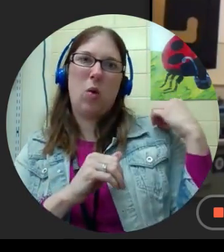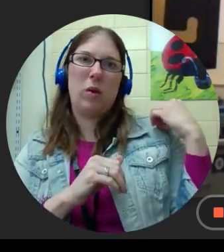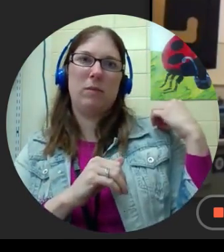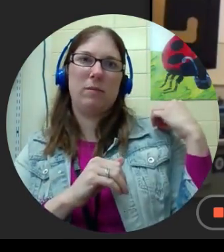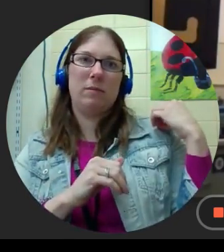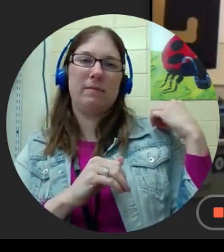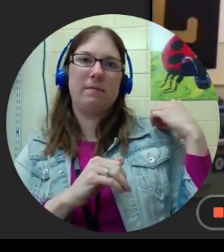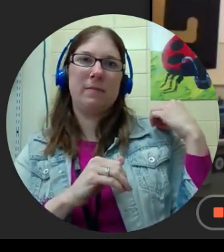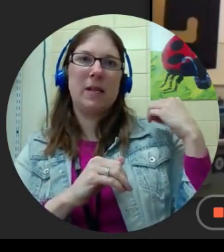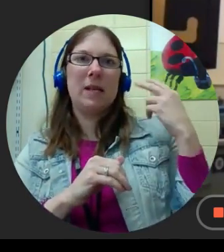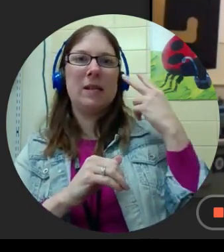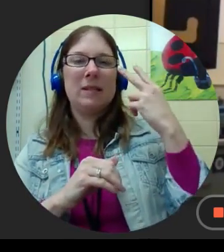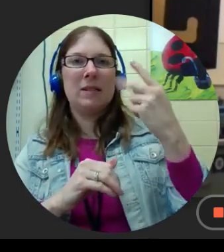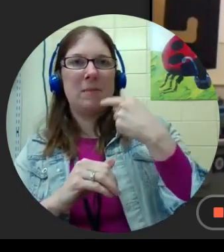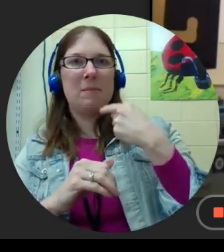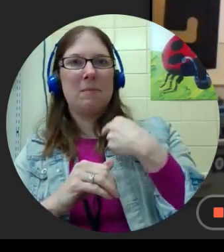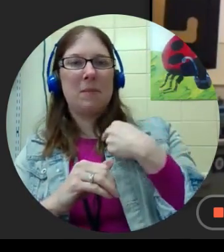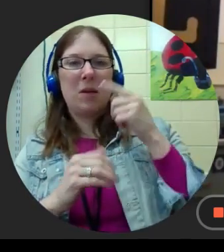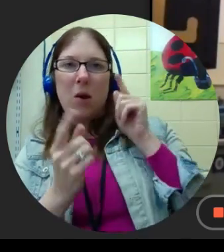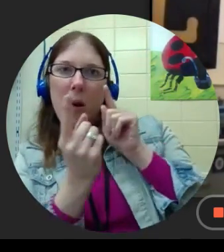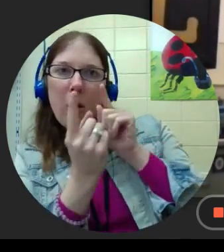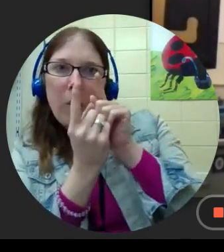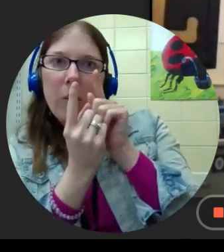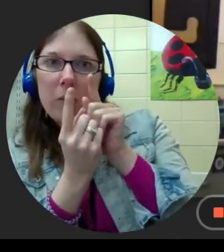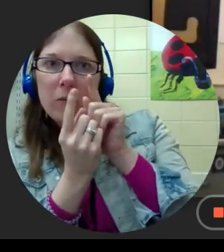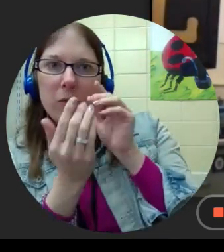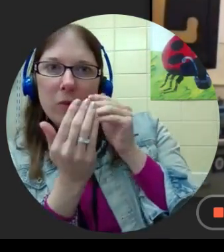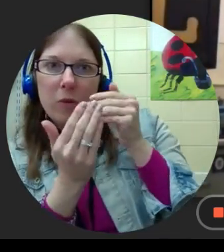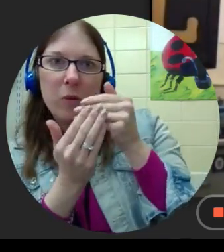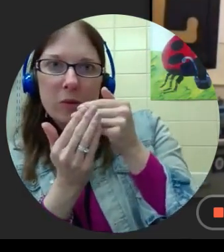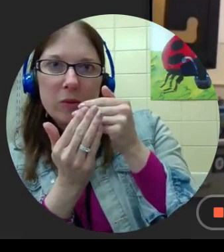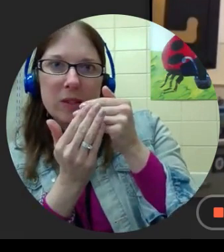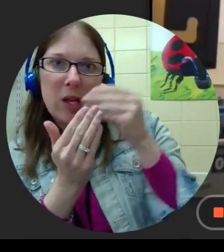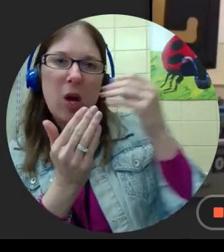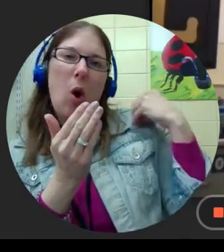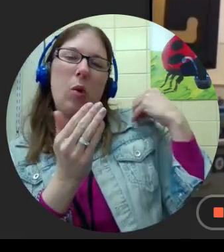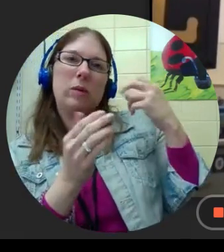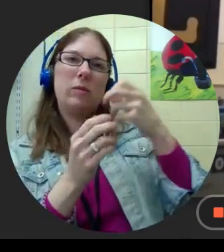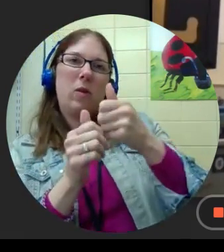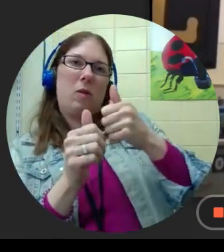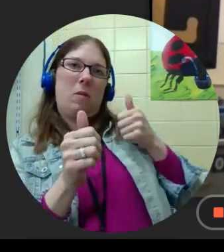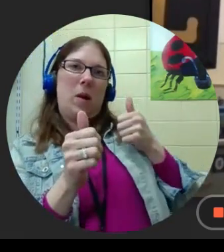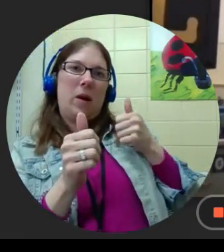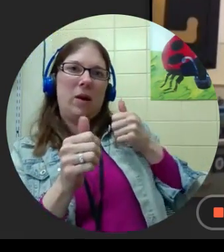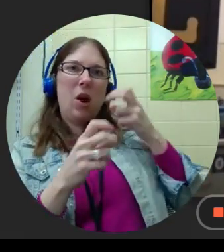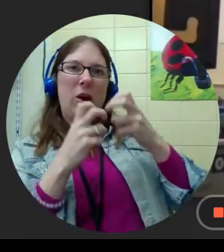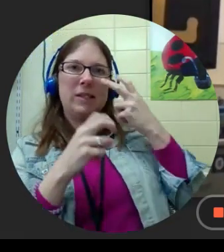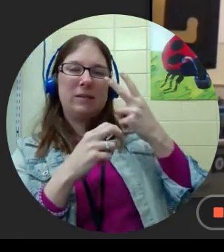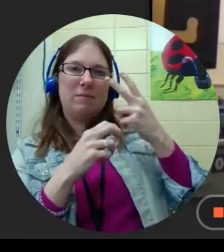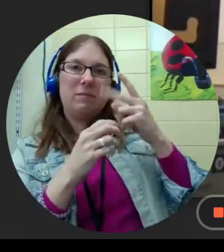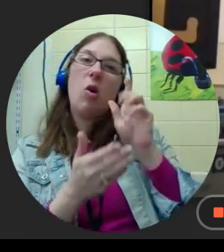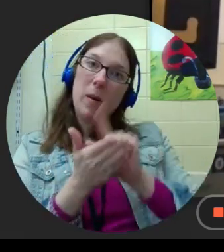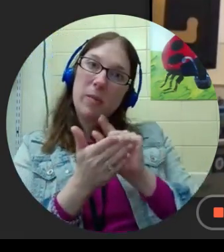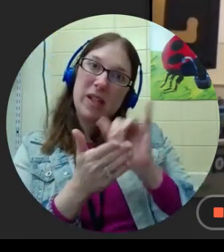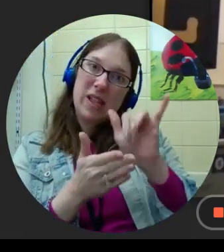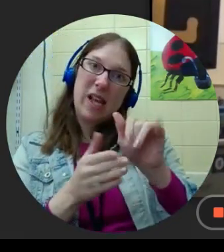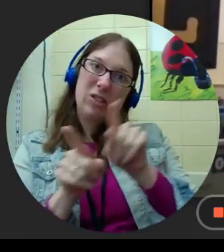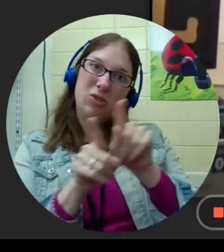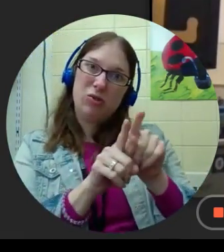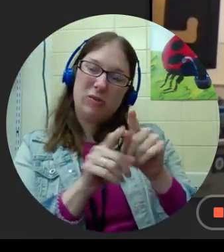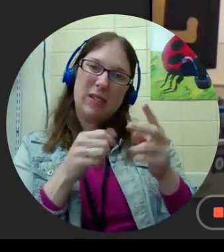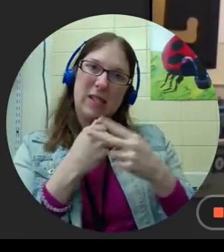foreground of the shot, and Owen was far enough ahead that he was slightly out of focus. I'd print that one too, just for